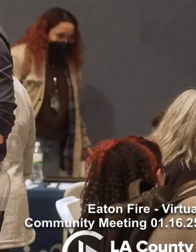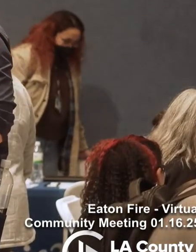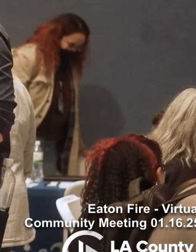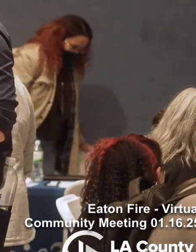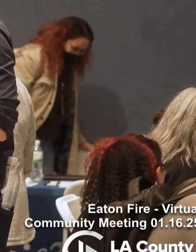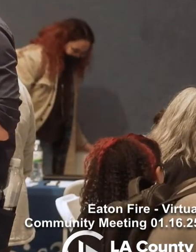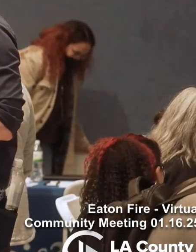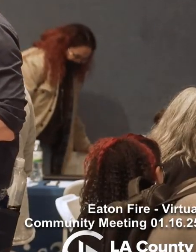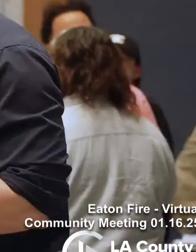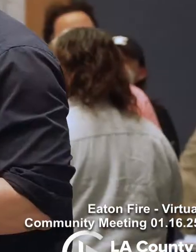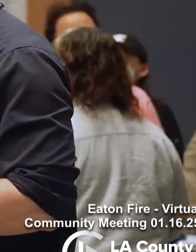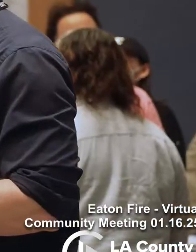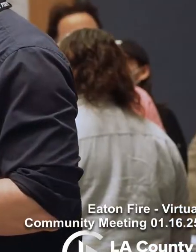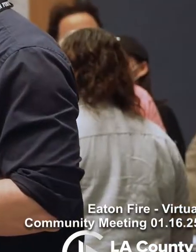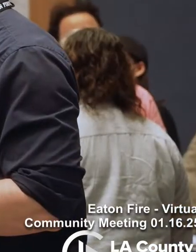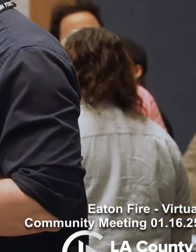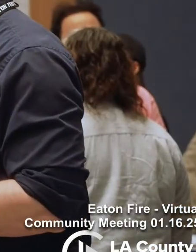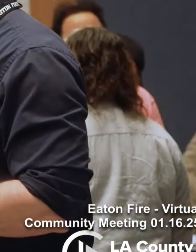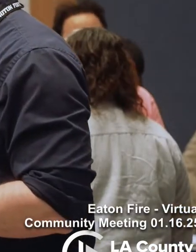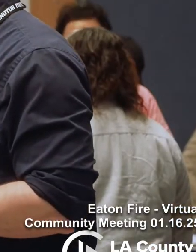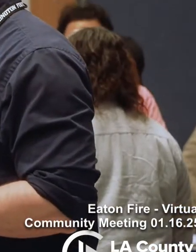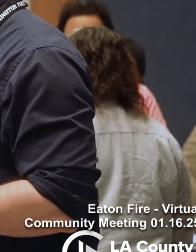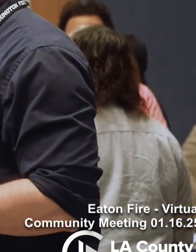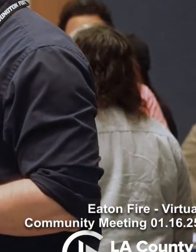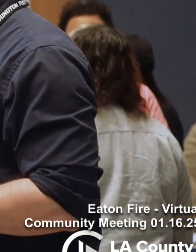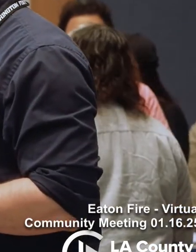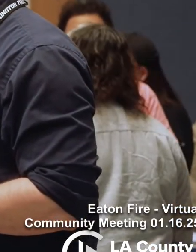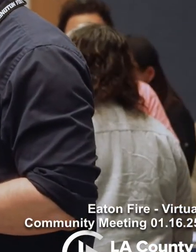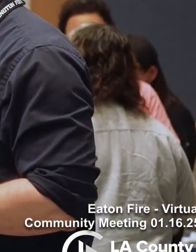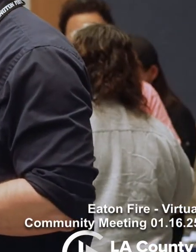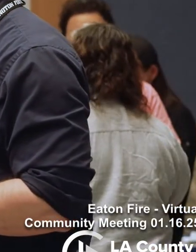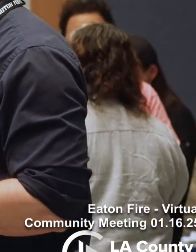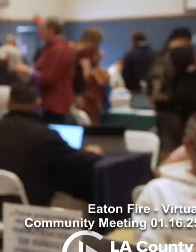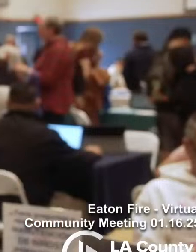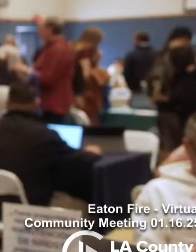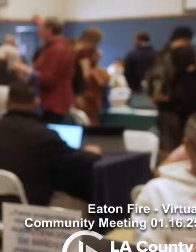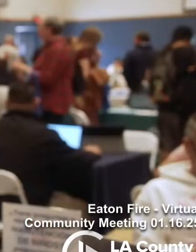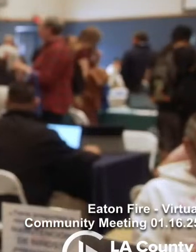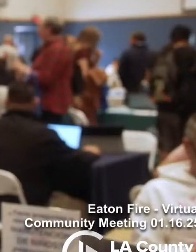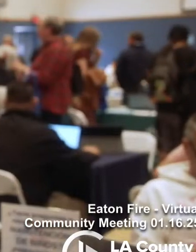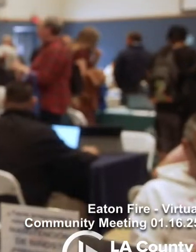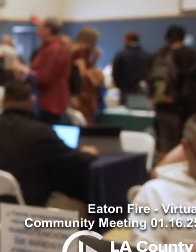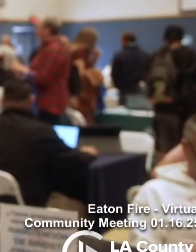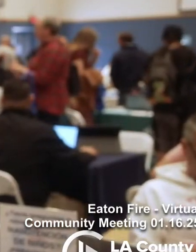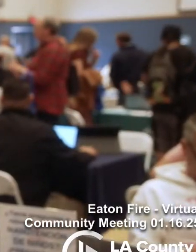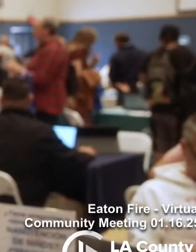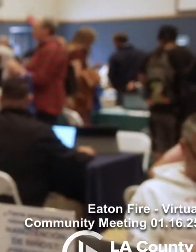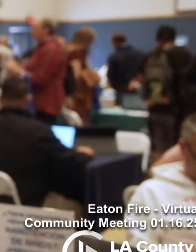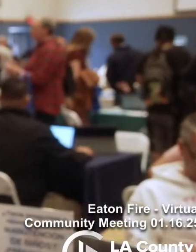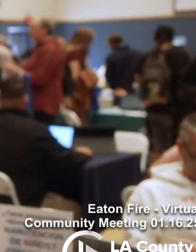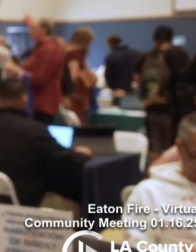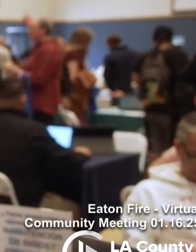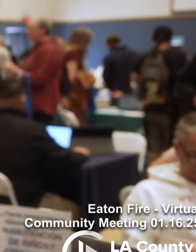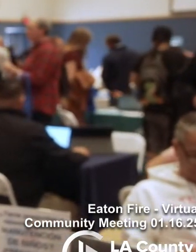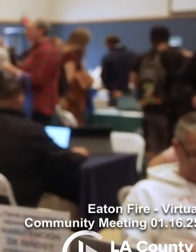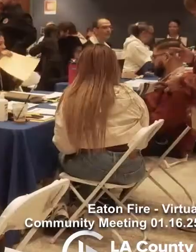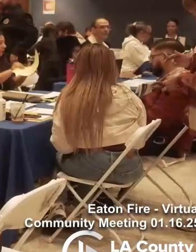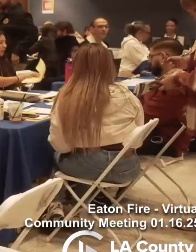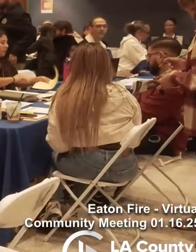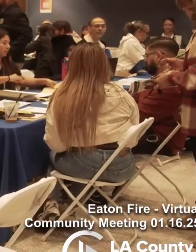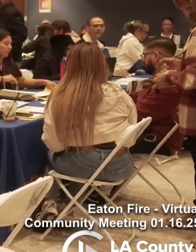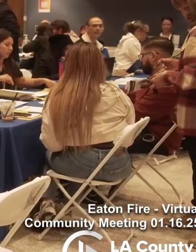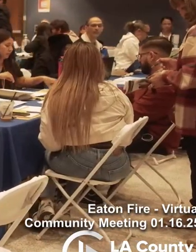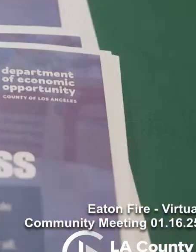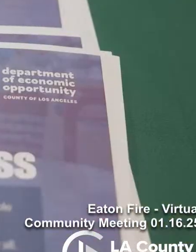lost our home in the fire. It's been very devastating. Here at Pasadena City College, they have a lot of